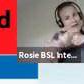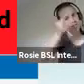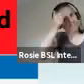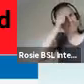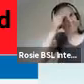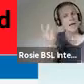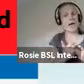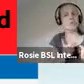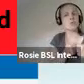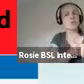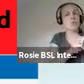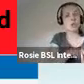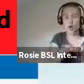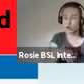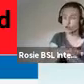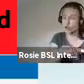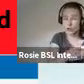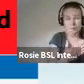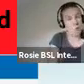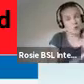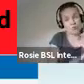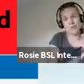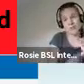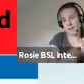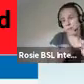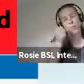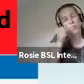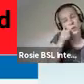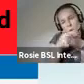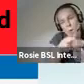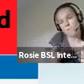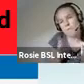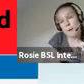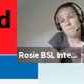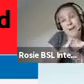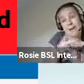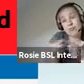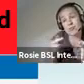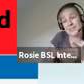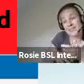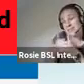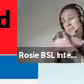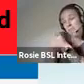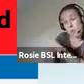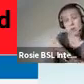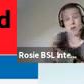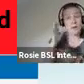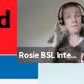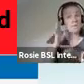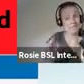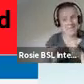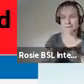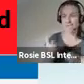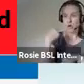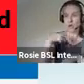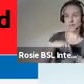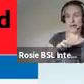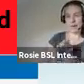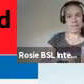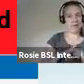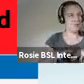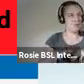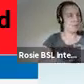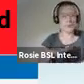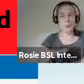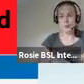children. And we do know that all parents need support, particularly when they are becoming parents for the first time, but we